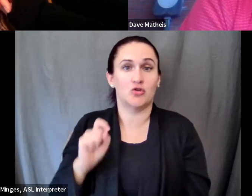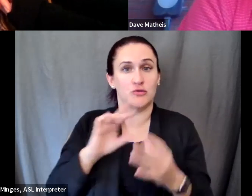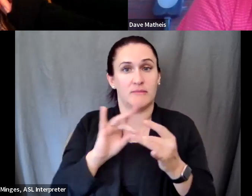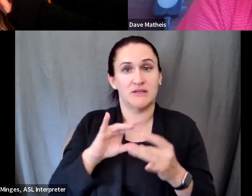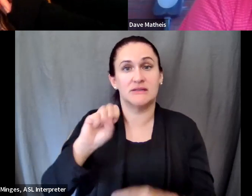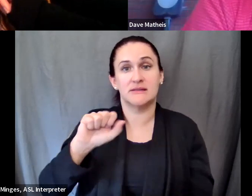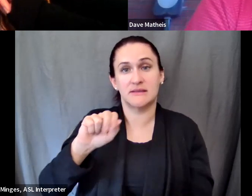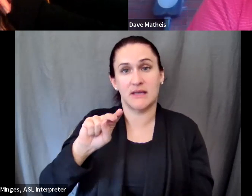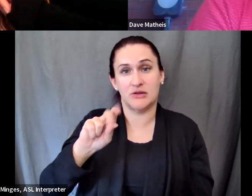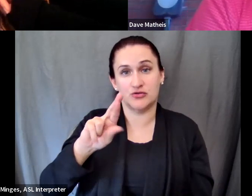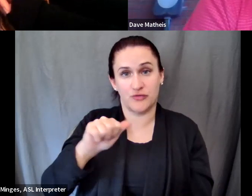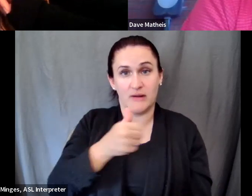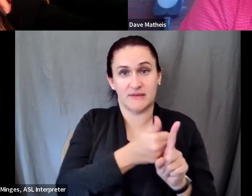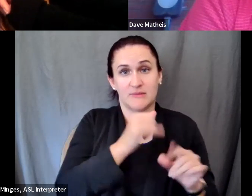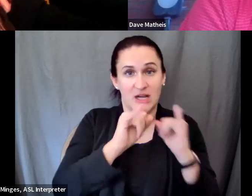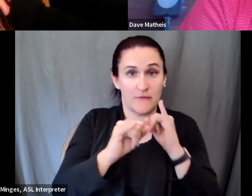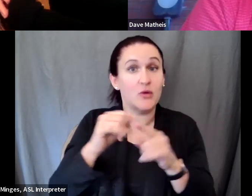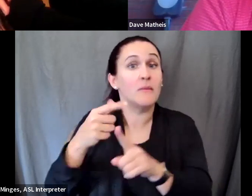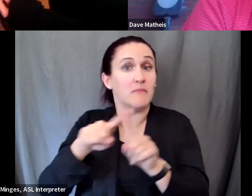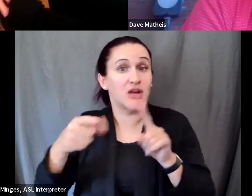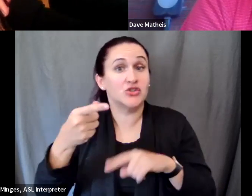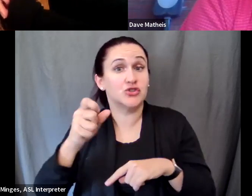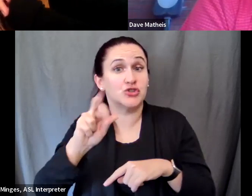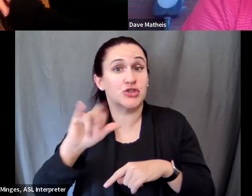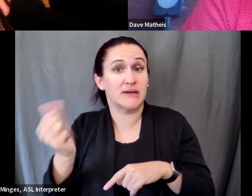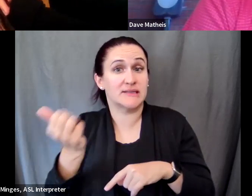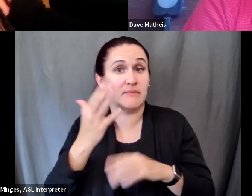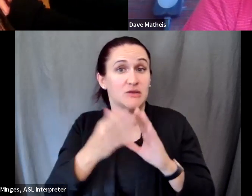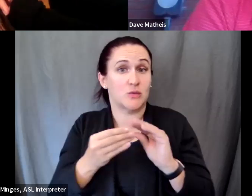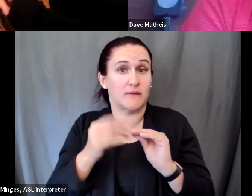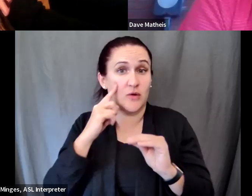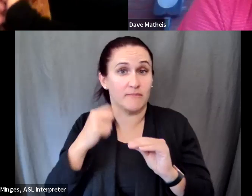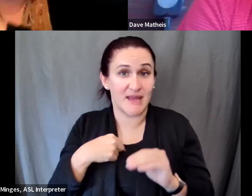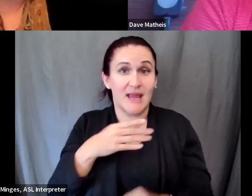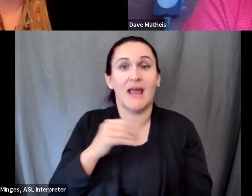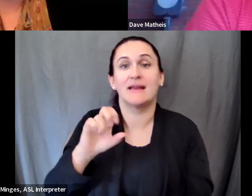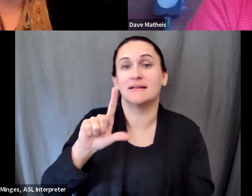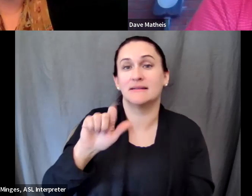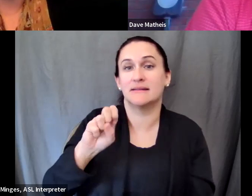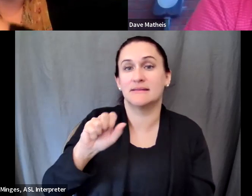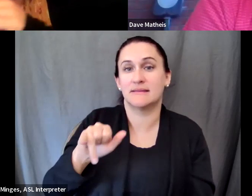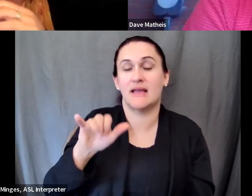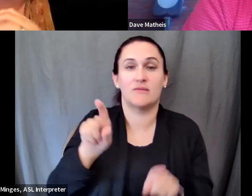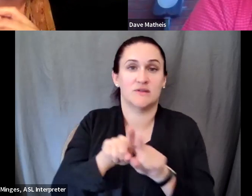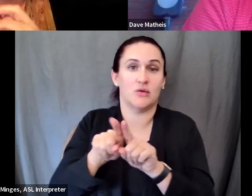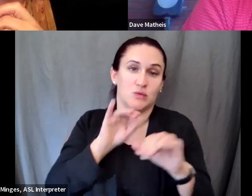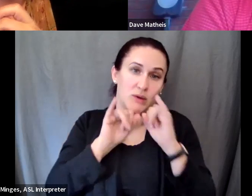Sandra was an interview, but Gerry submitted her story to me, and Lindsay, who was on the call earlier, was also an